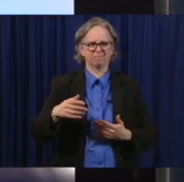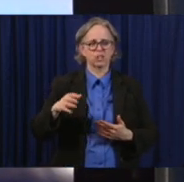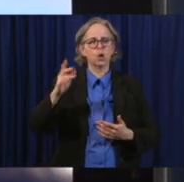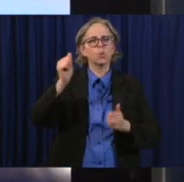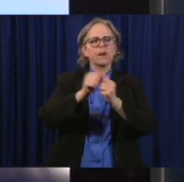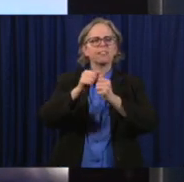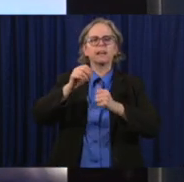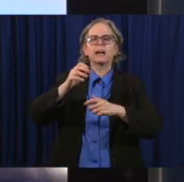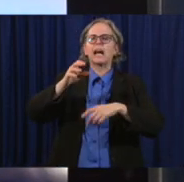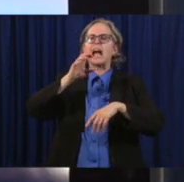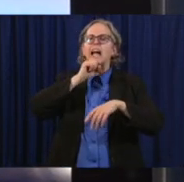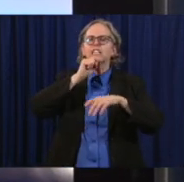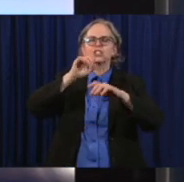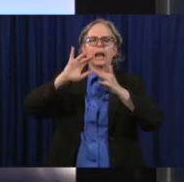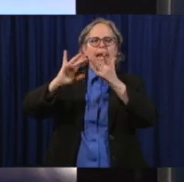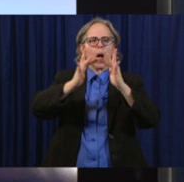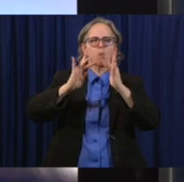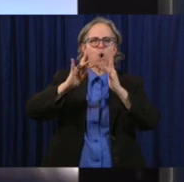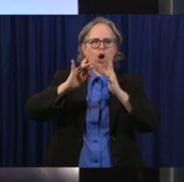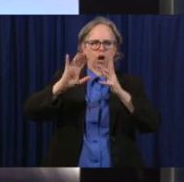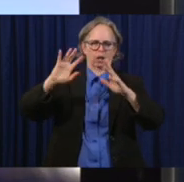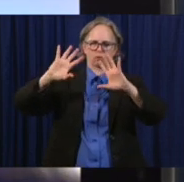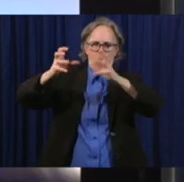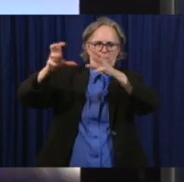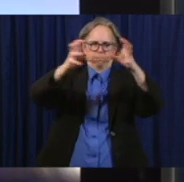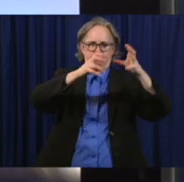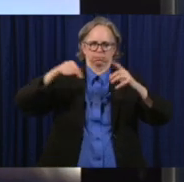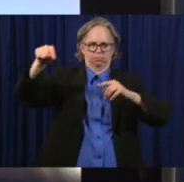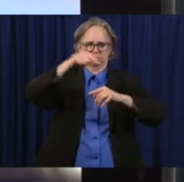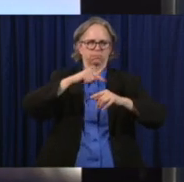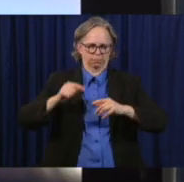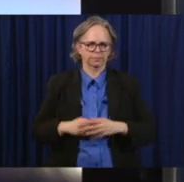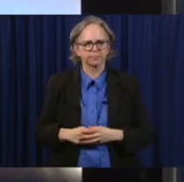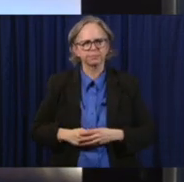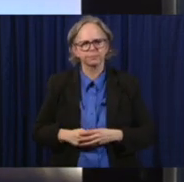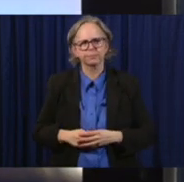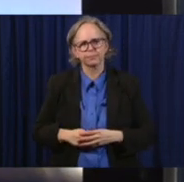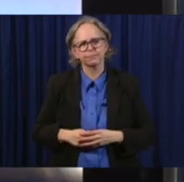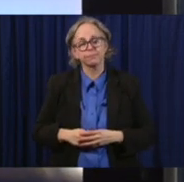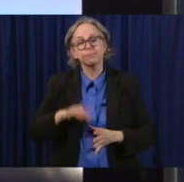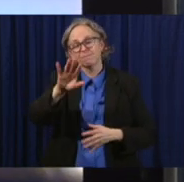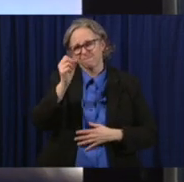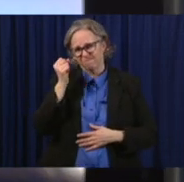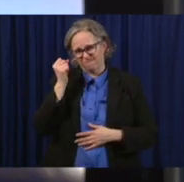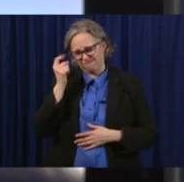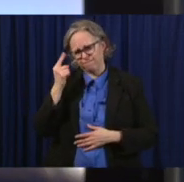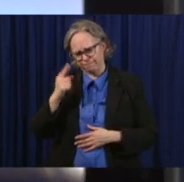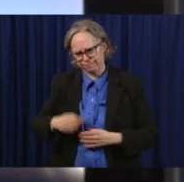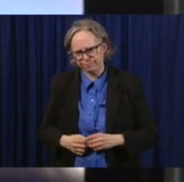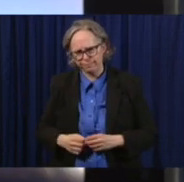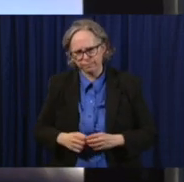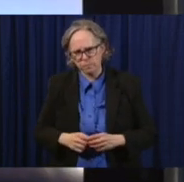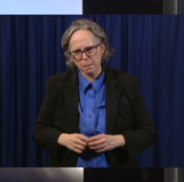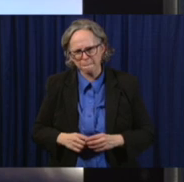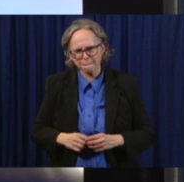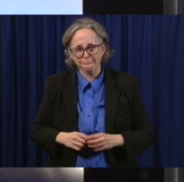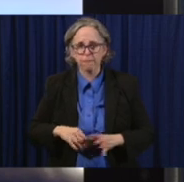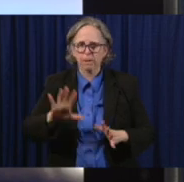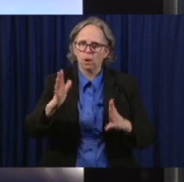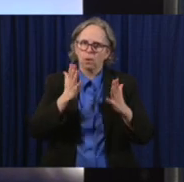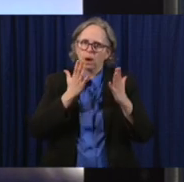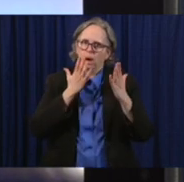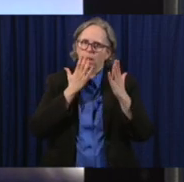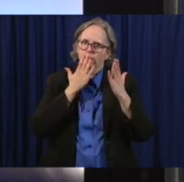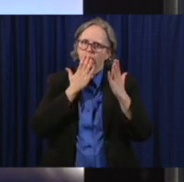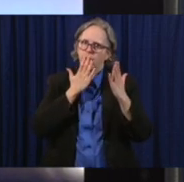older adults. You know, first, I cannot state how appreciative I am and many families